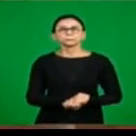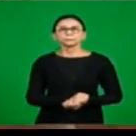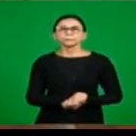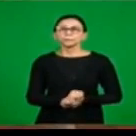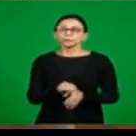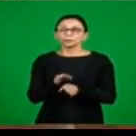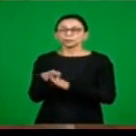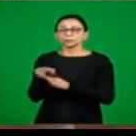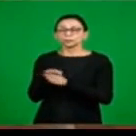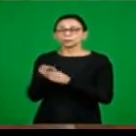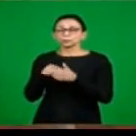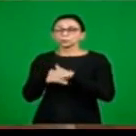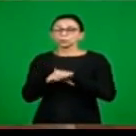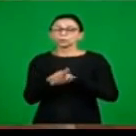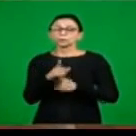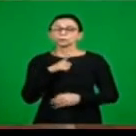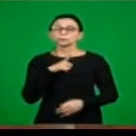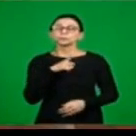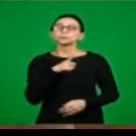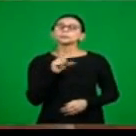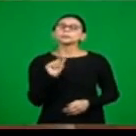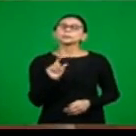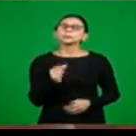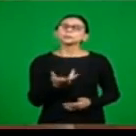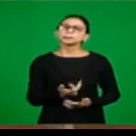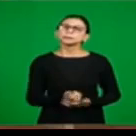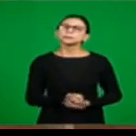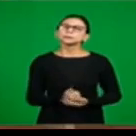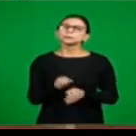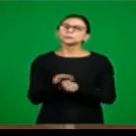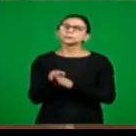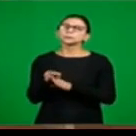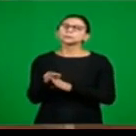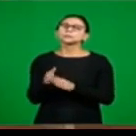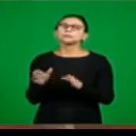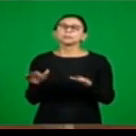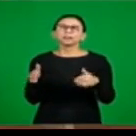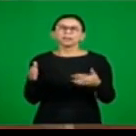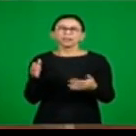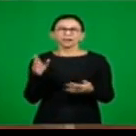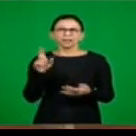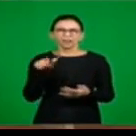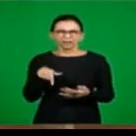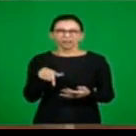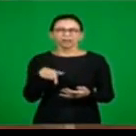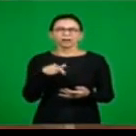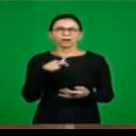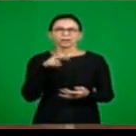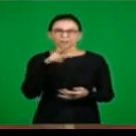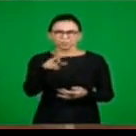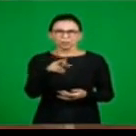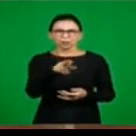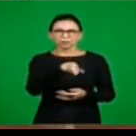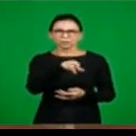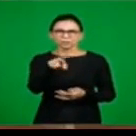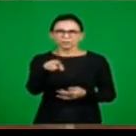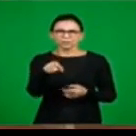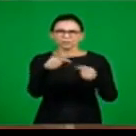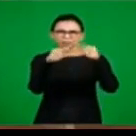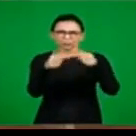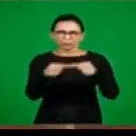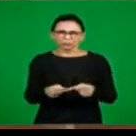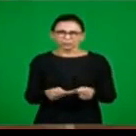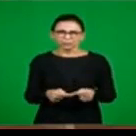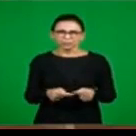behold, I am coming quickly. Hold fast what you have, that no one may take your crown. So we